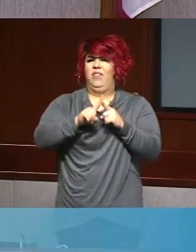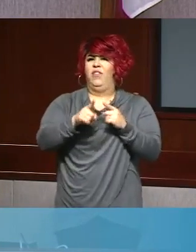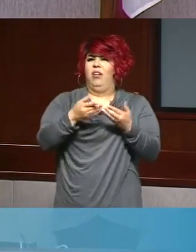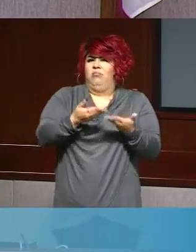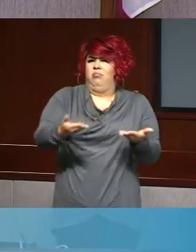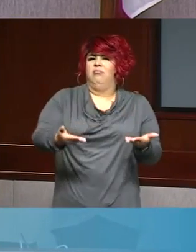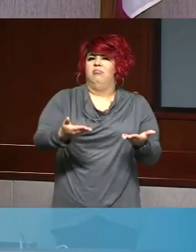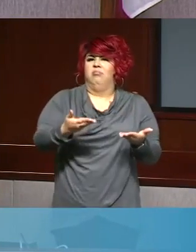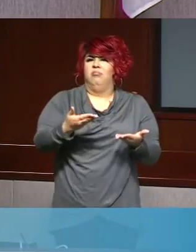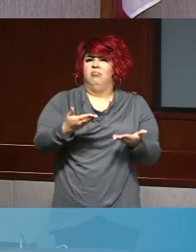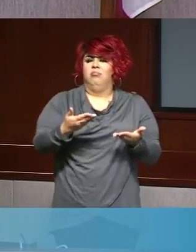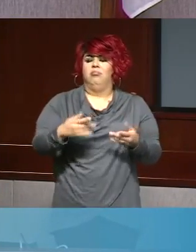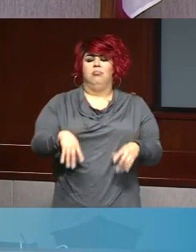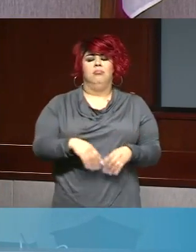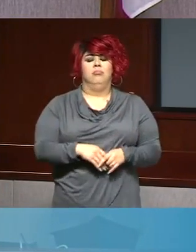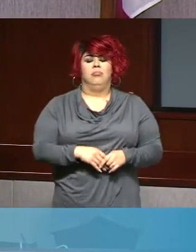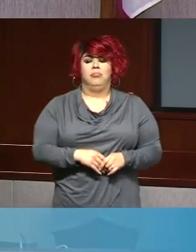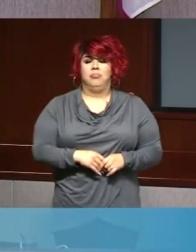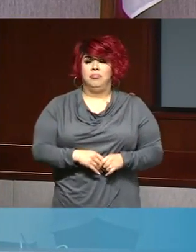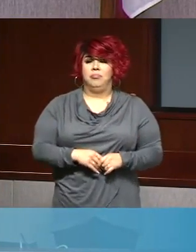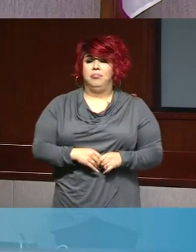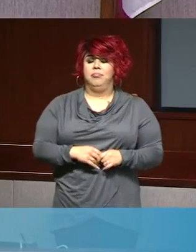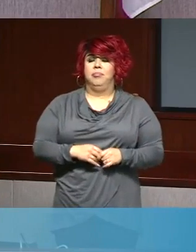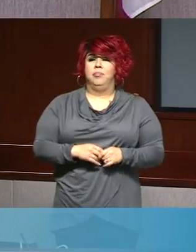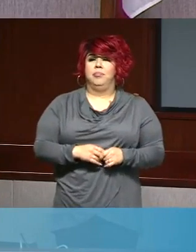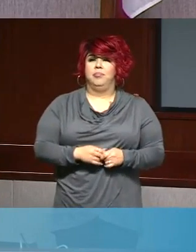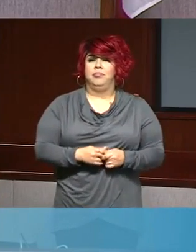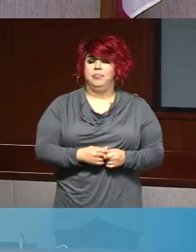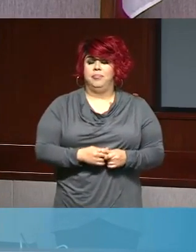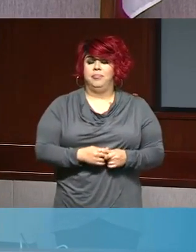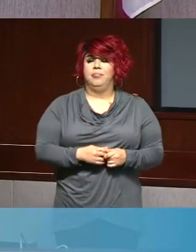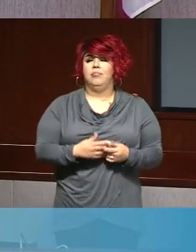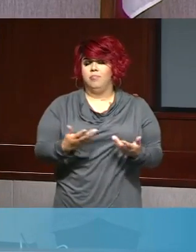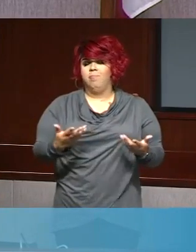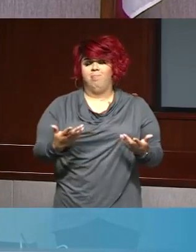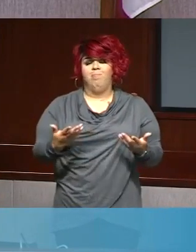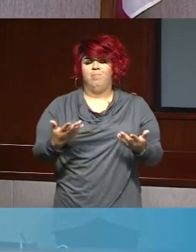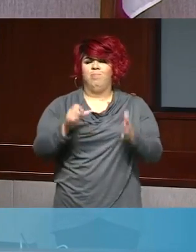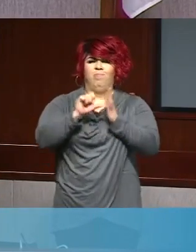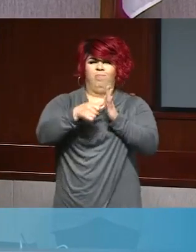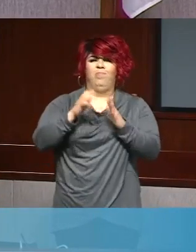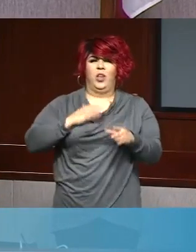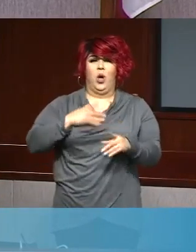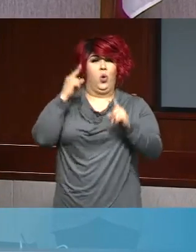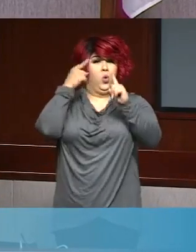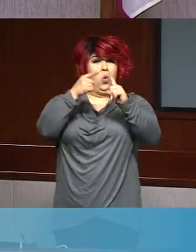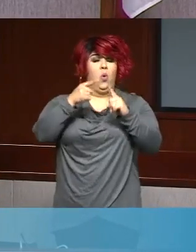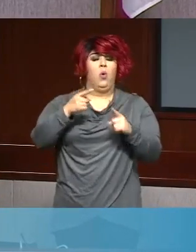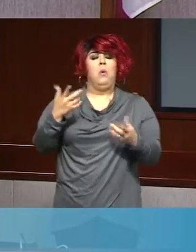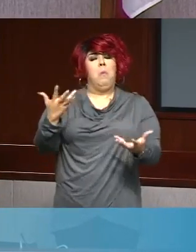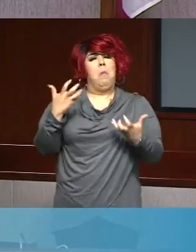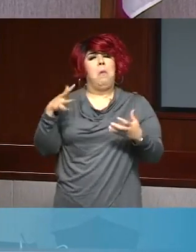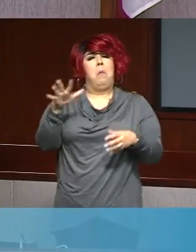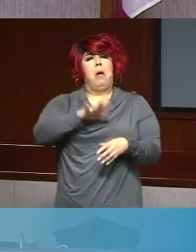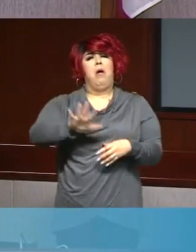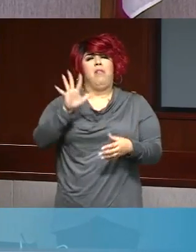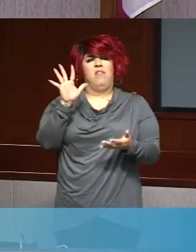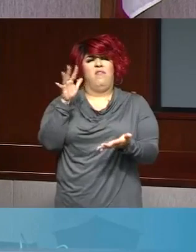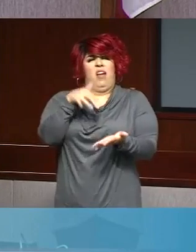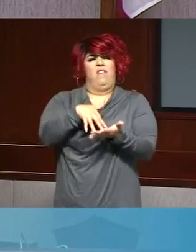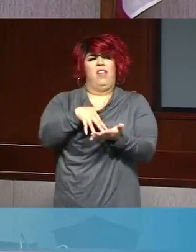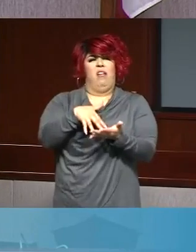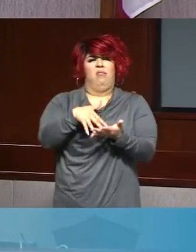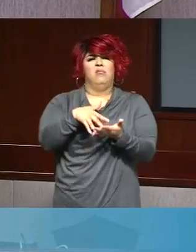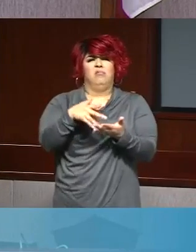and distributing that equipment. Again, a goal of 5,000 individual